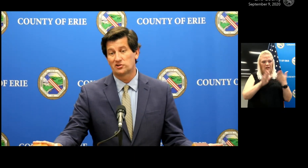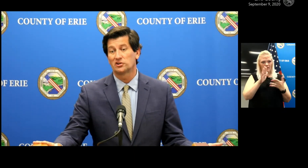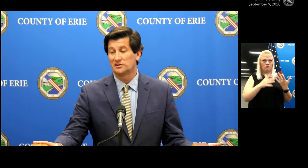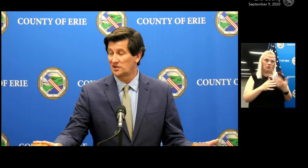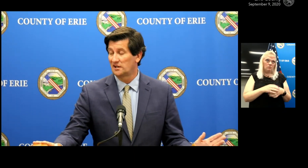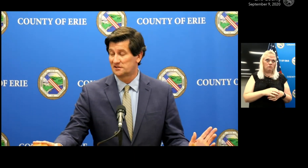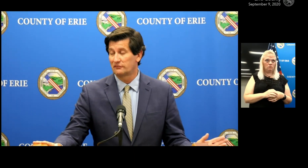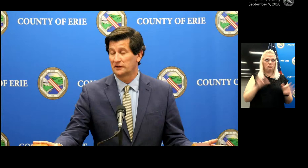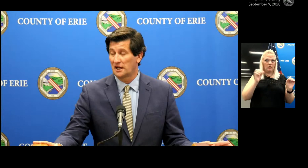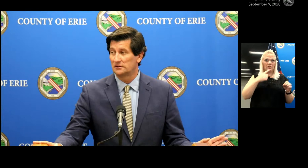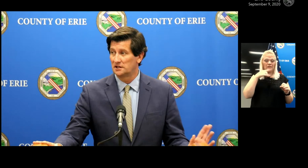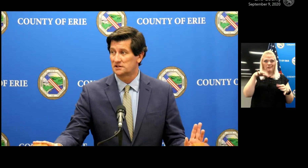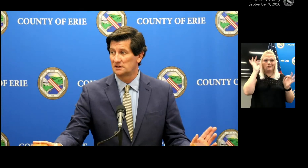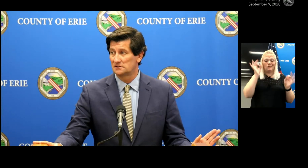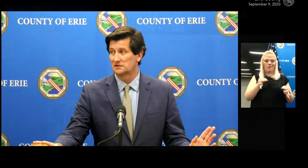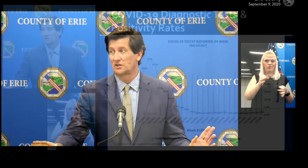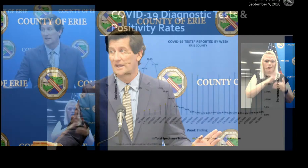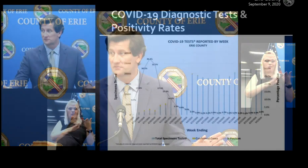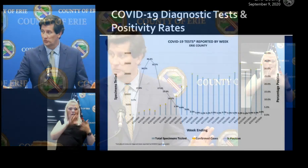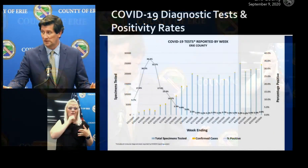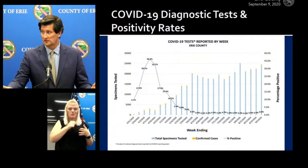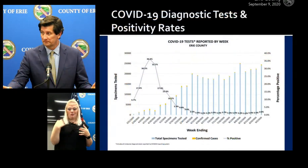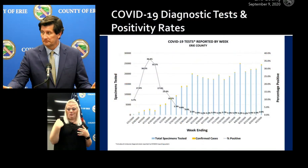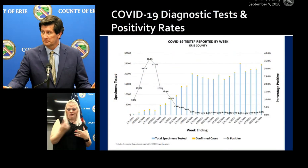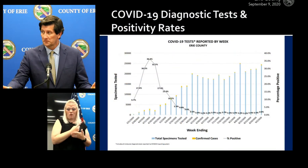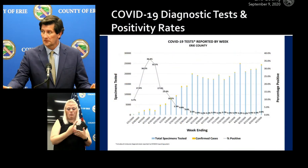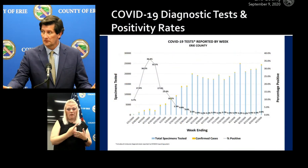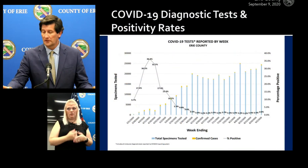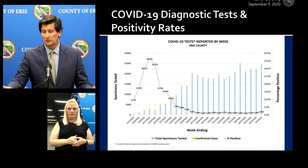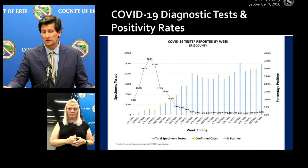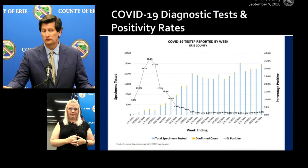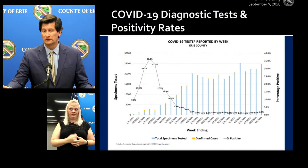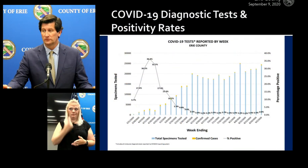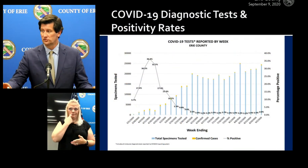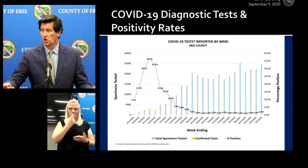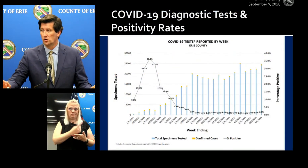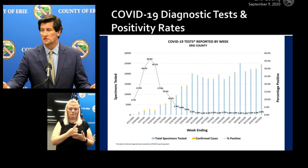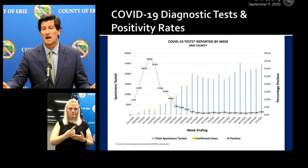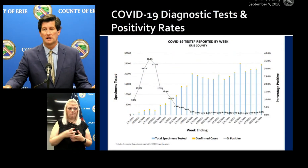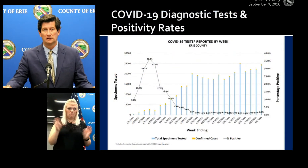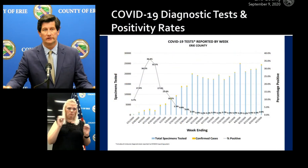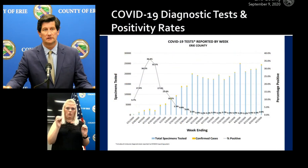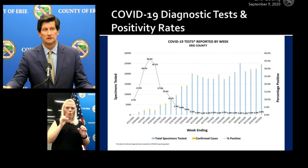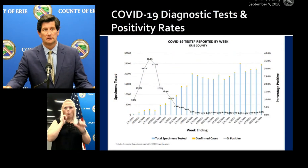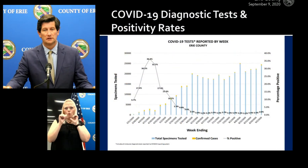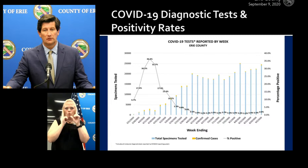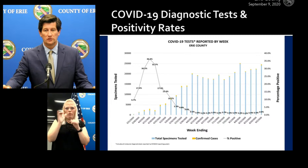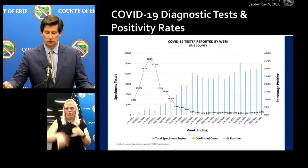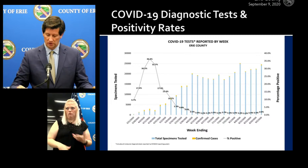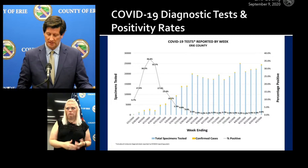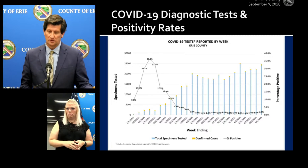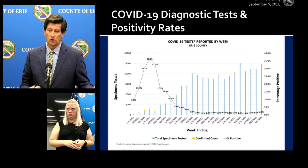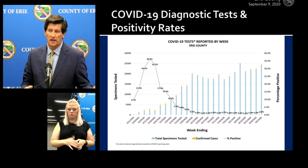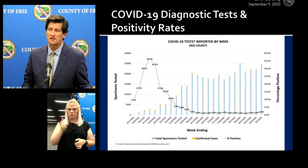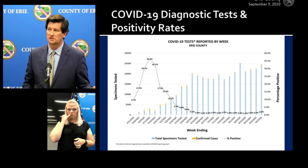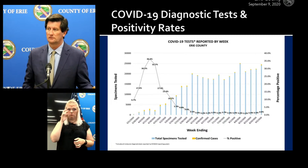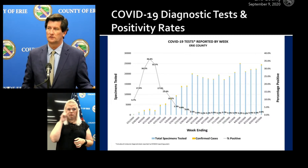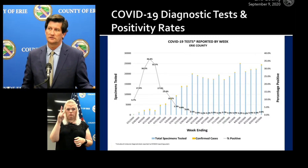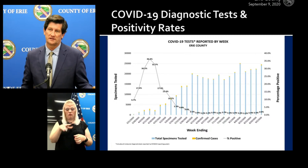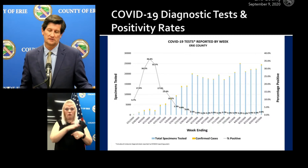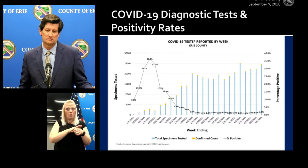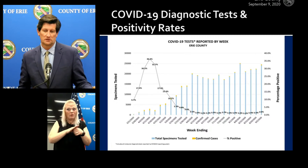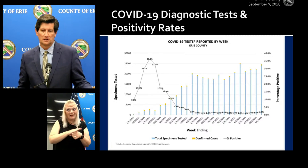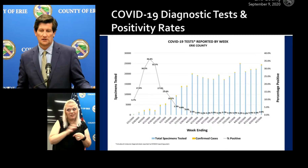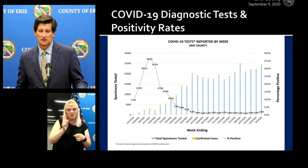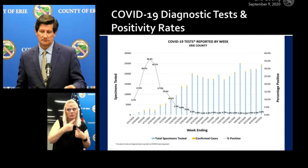can certainly say it's definitely college age cases in the last week. That there's no denial of it. And when you look at the location of where